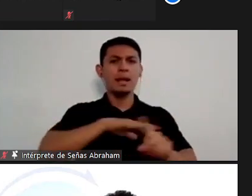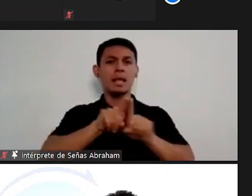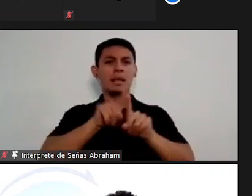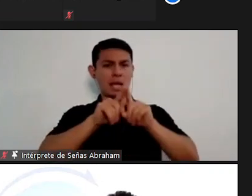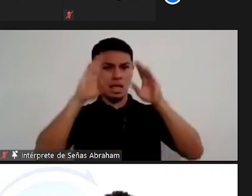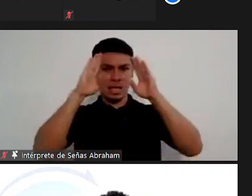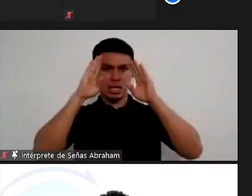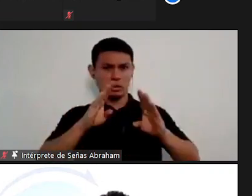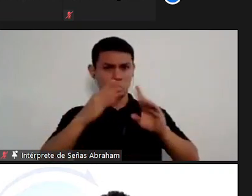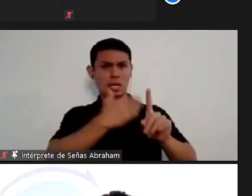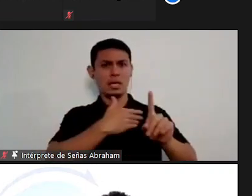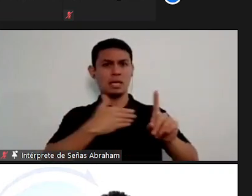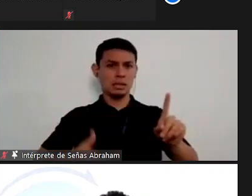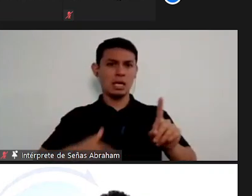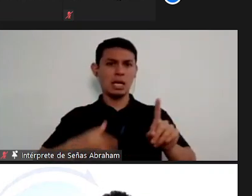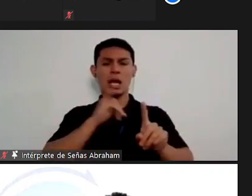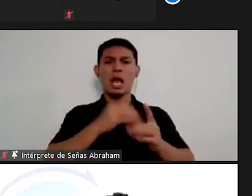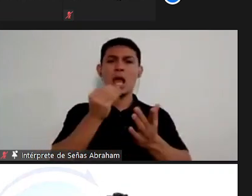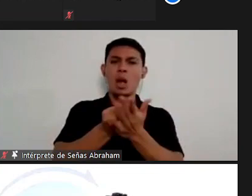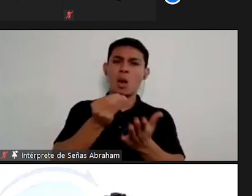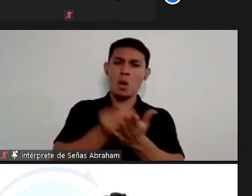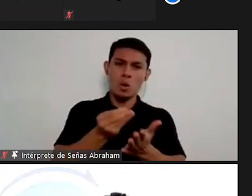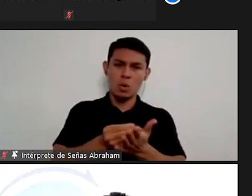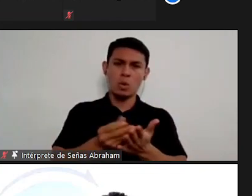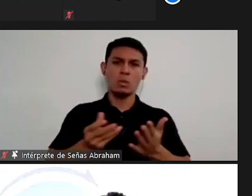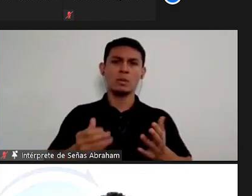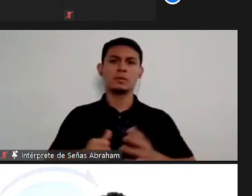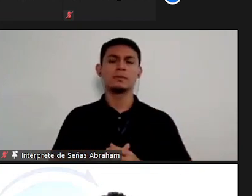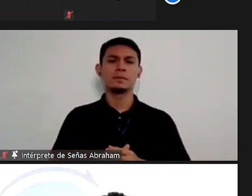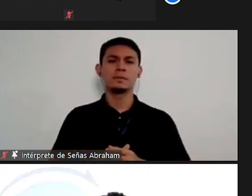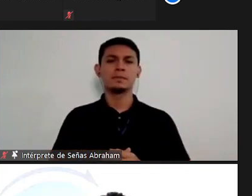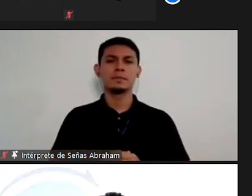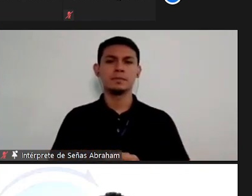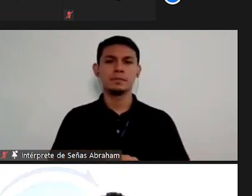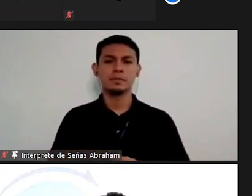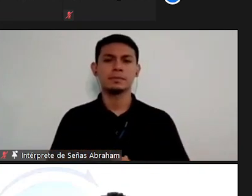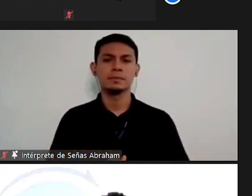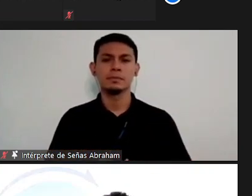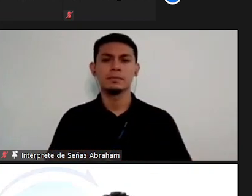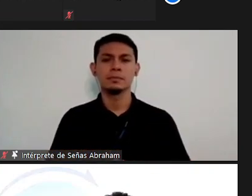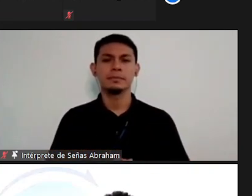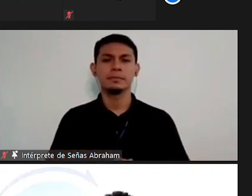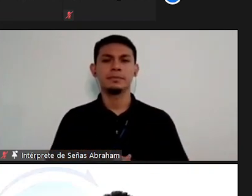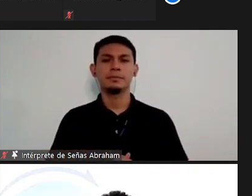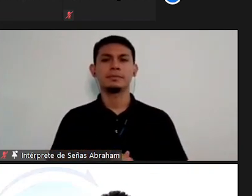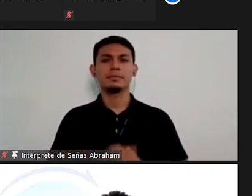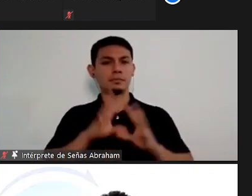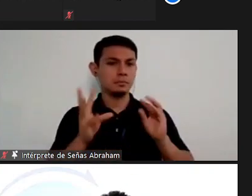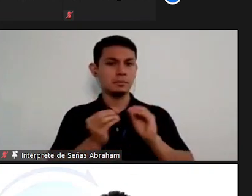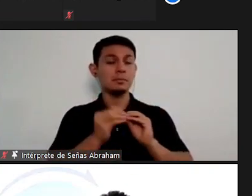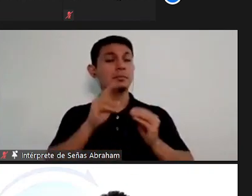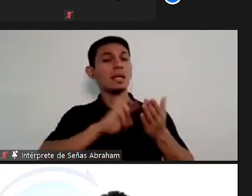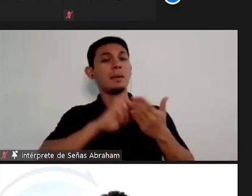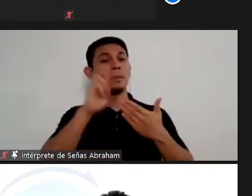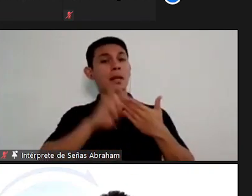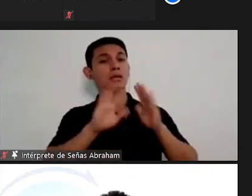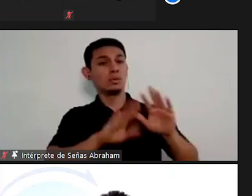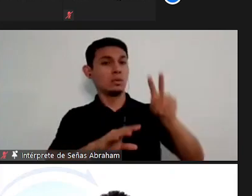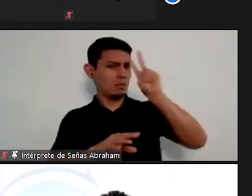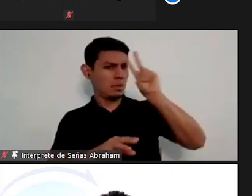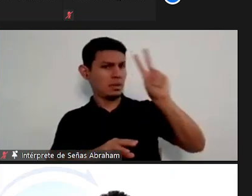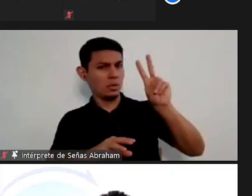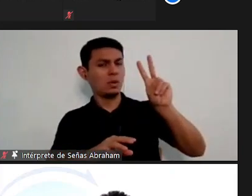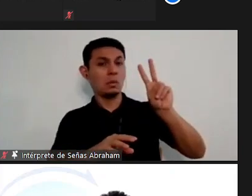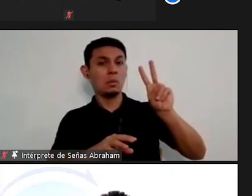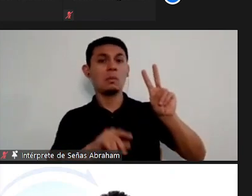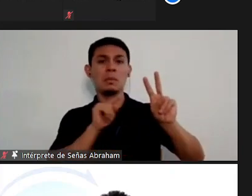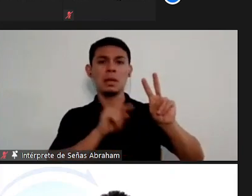environment as well as attention on the role of the government as an economic agent additionally the plan